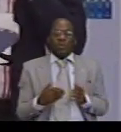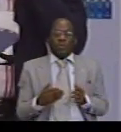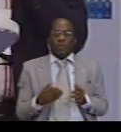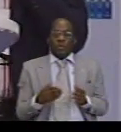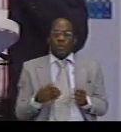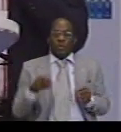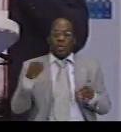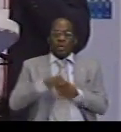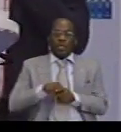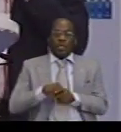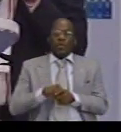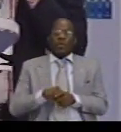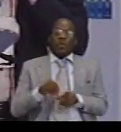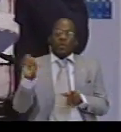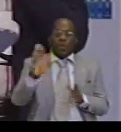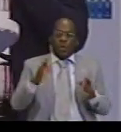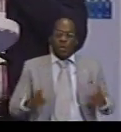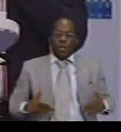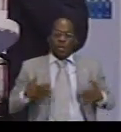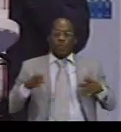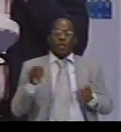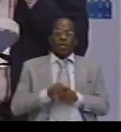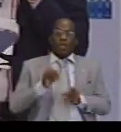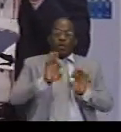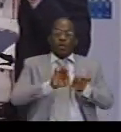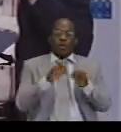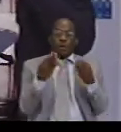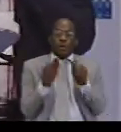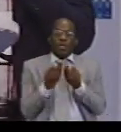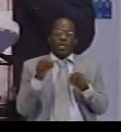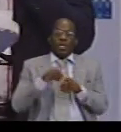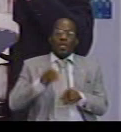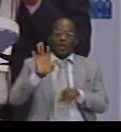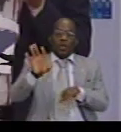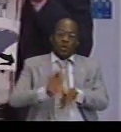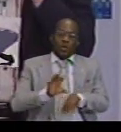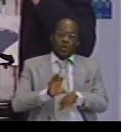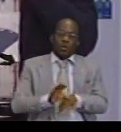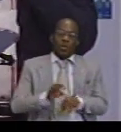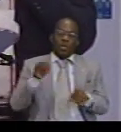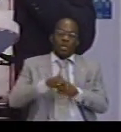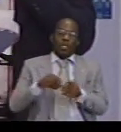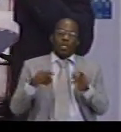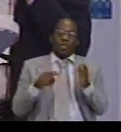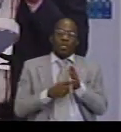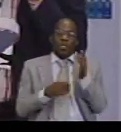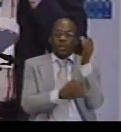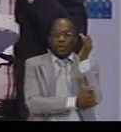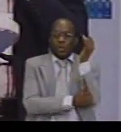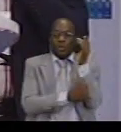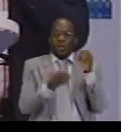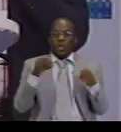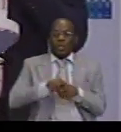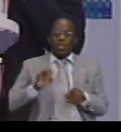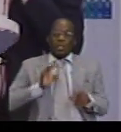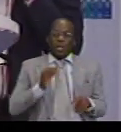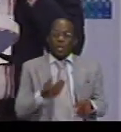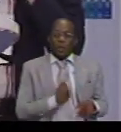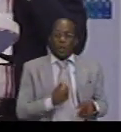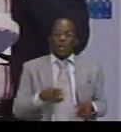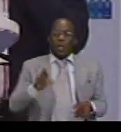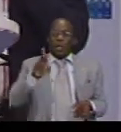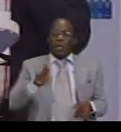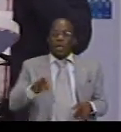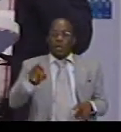your life, in your family, in your church, in this country, in our regions, in